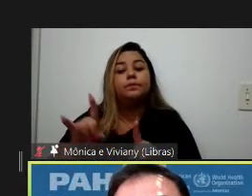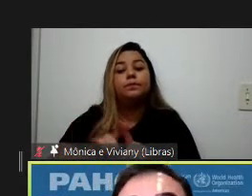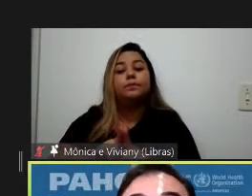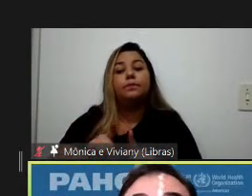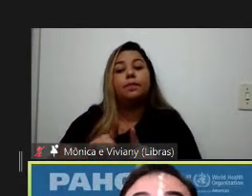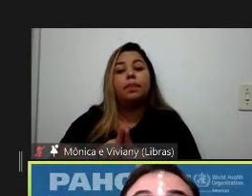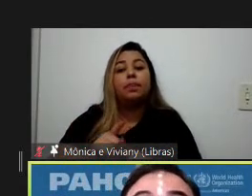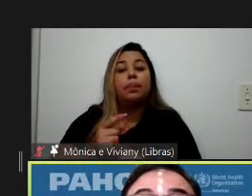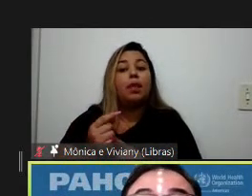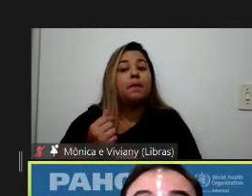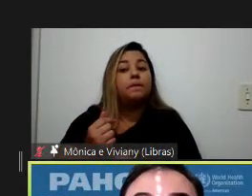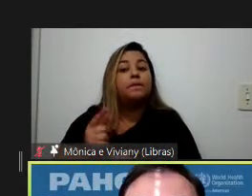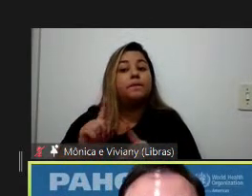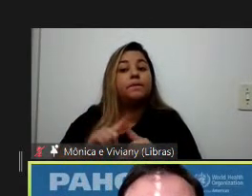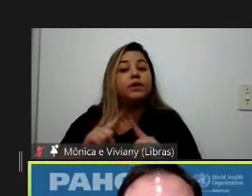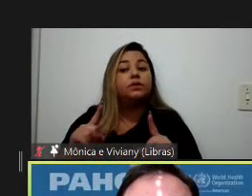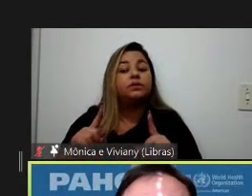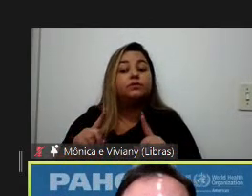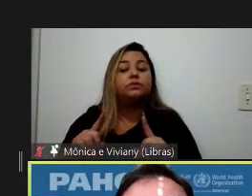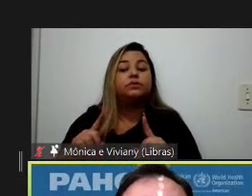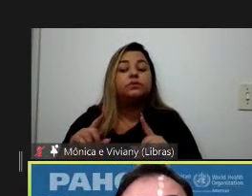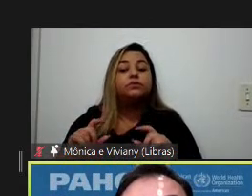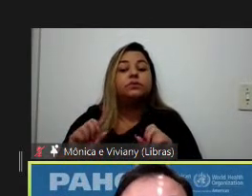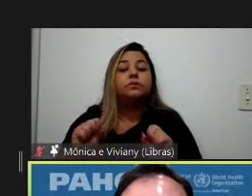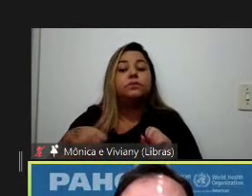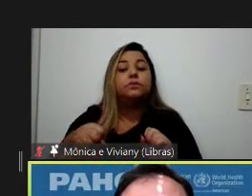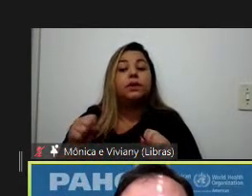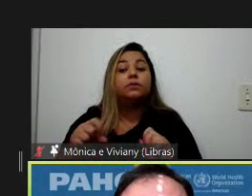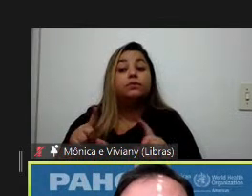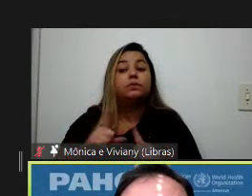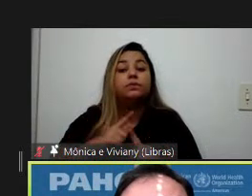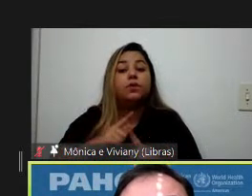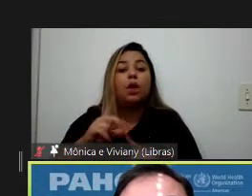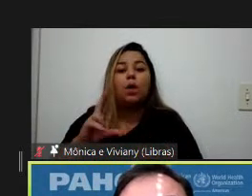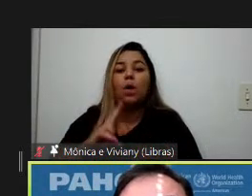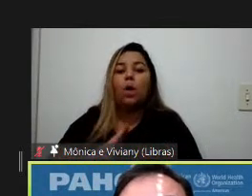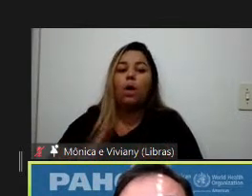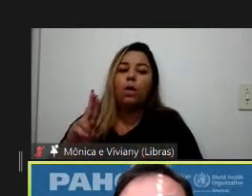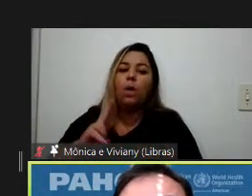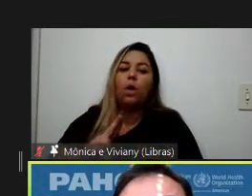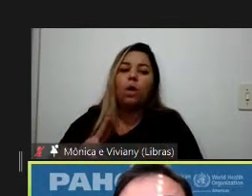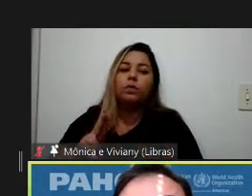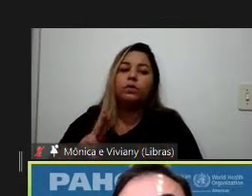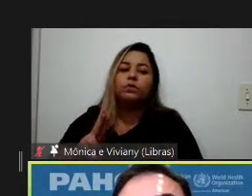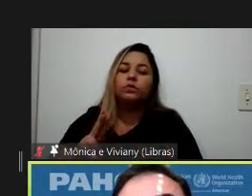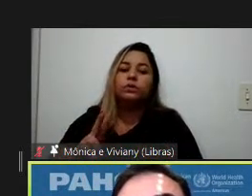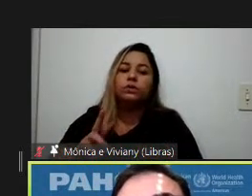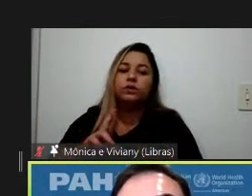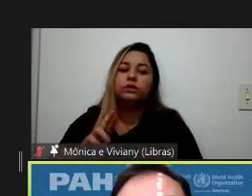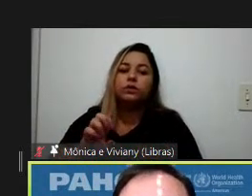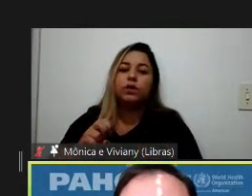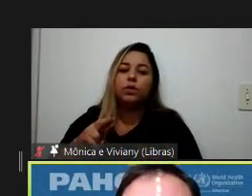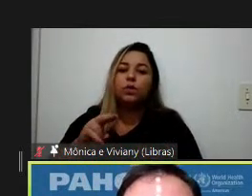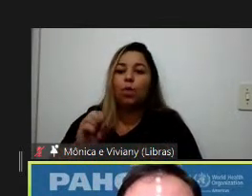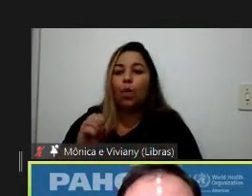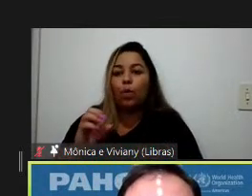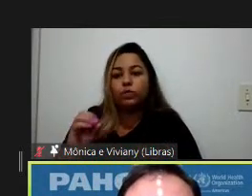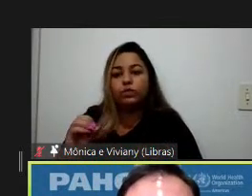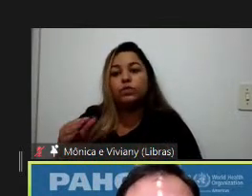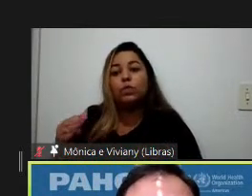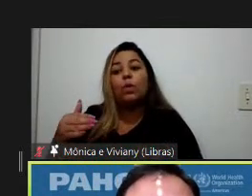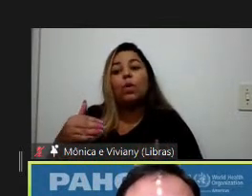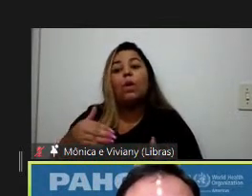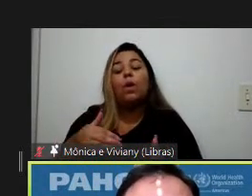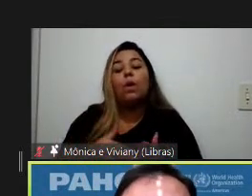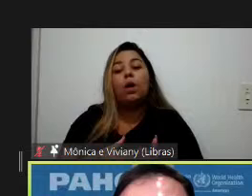to increase the financing from health, not only increase it, but have a adequate usage of these resources. And